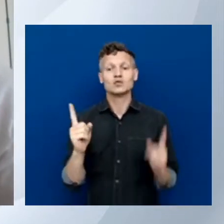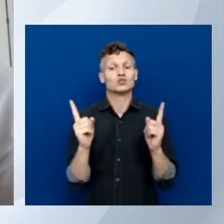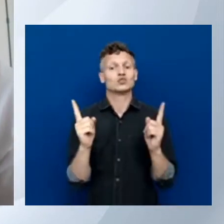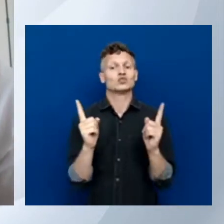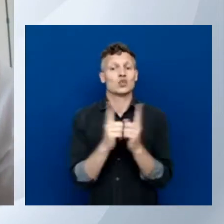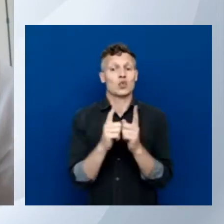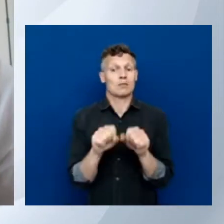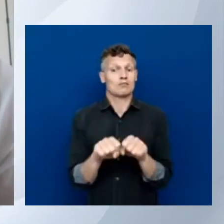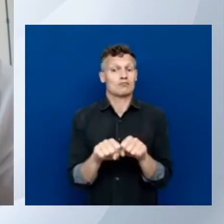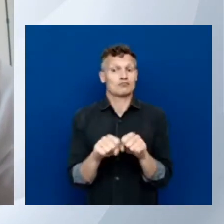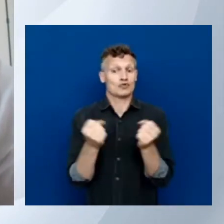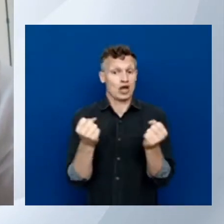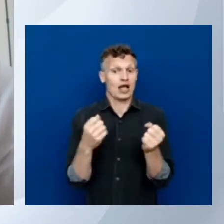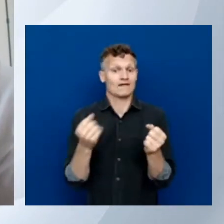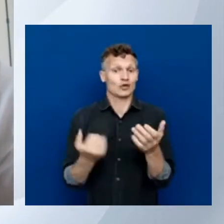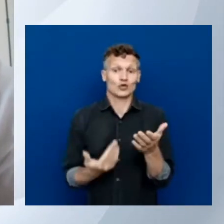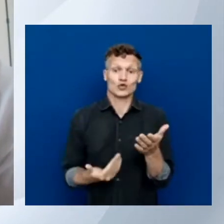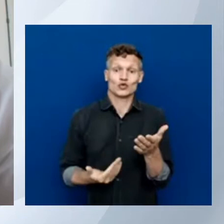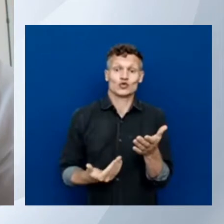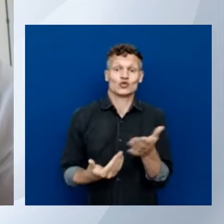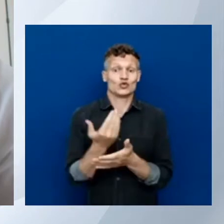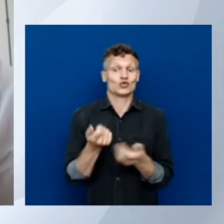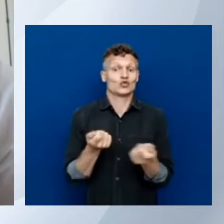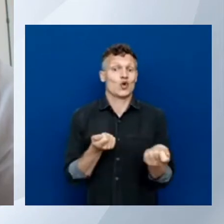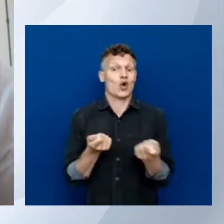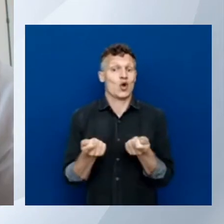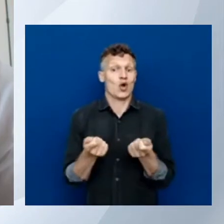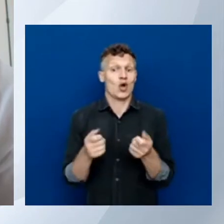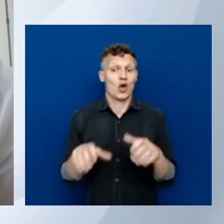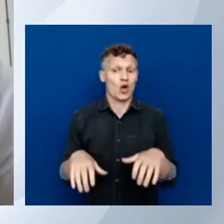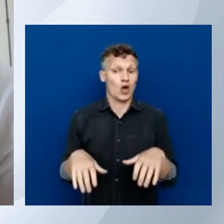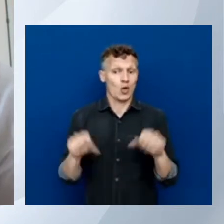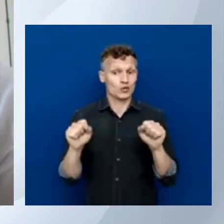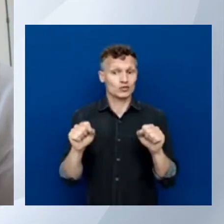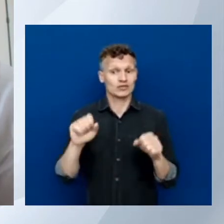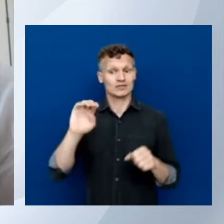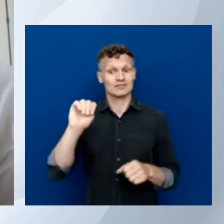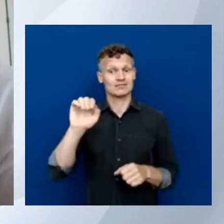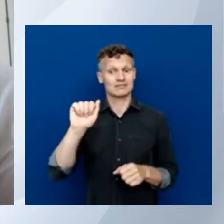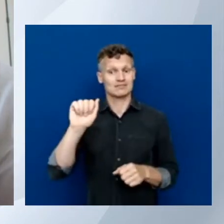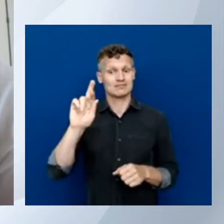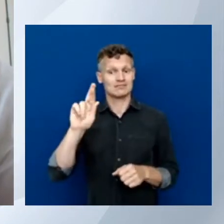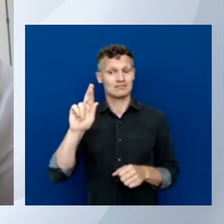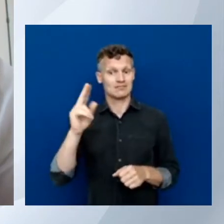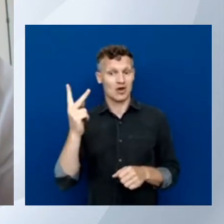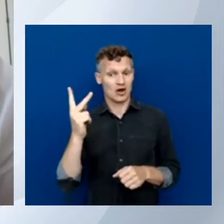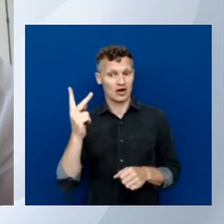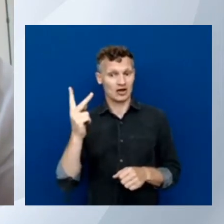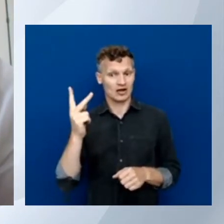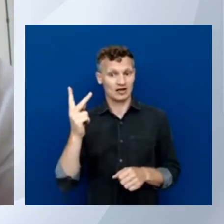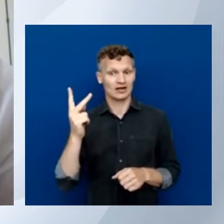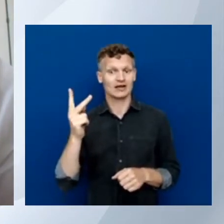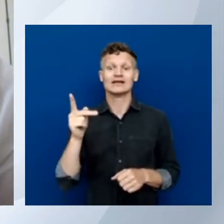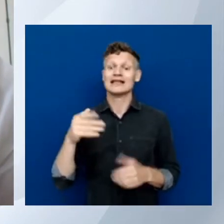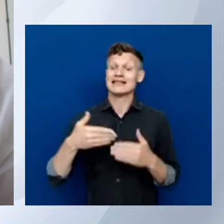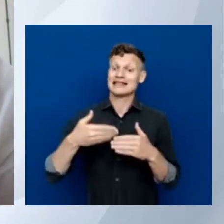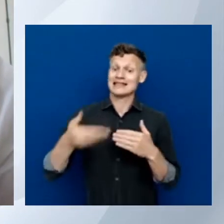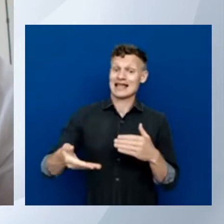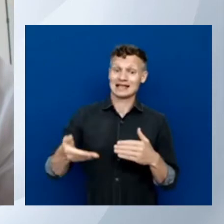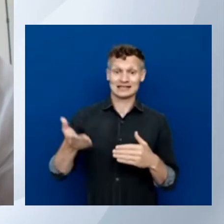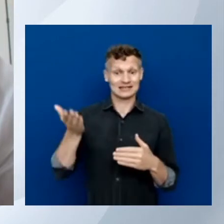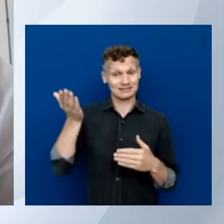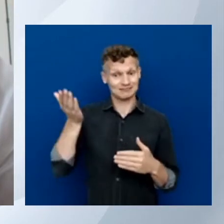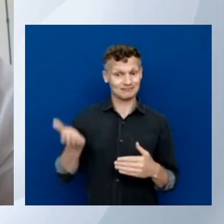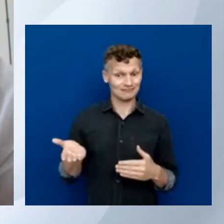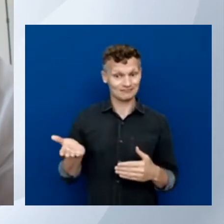host, Mark Duiker. Welcome, Mark. Thank you, thank you. Our next session is from Callum Whyte. Callum is